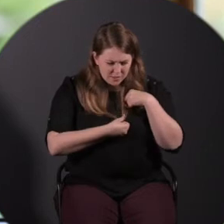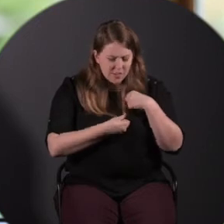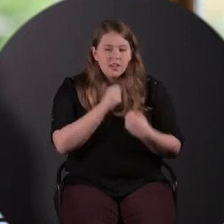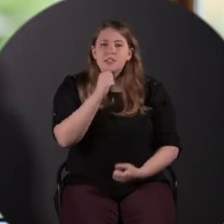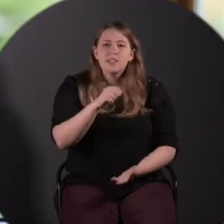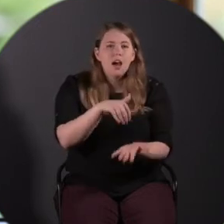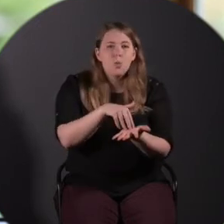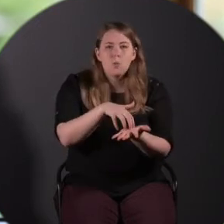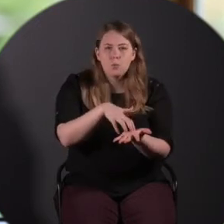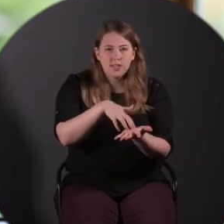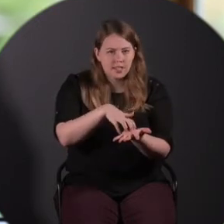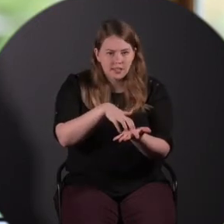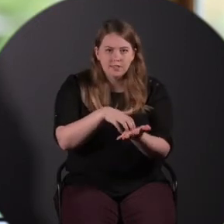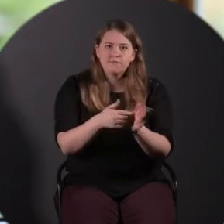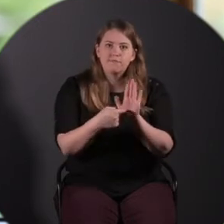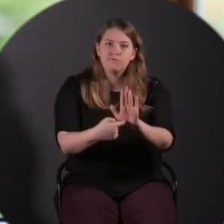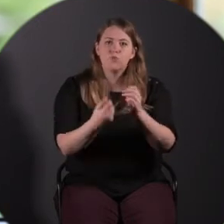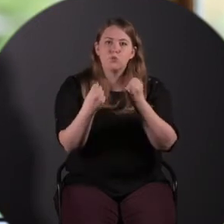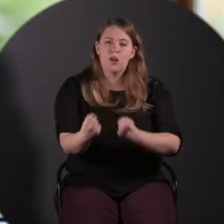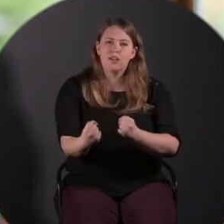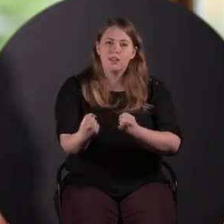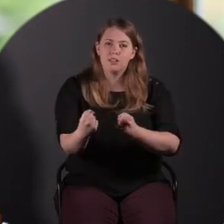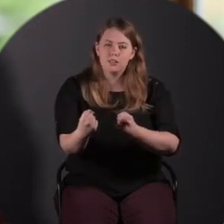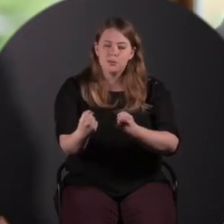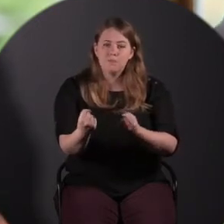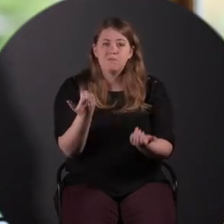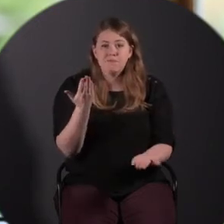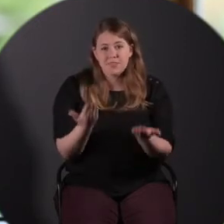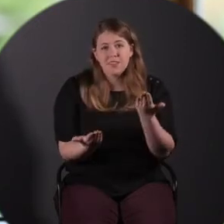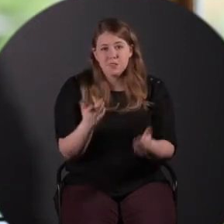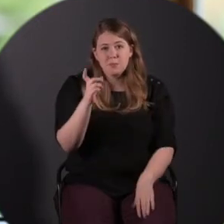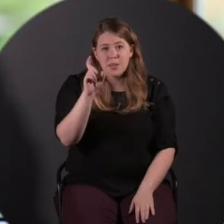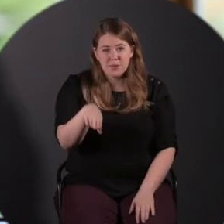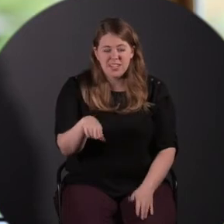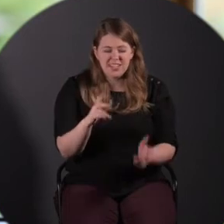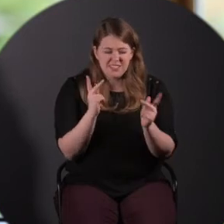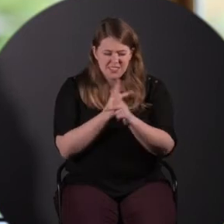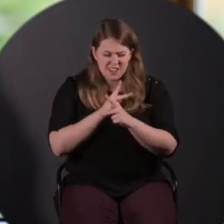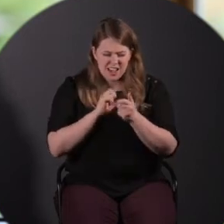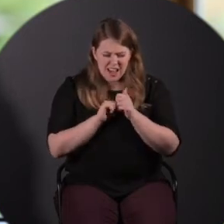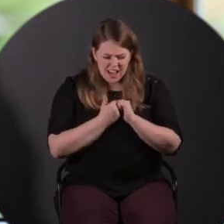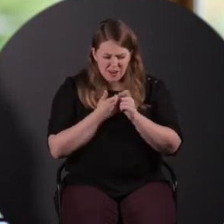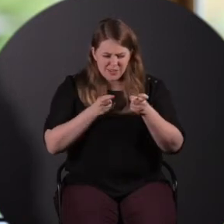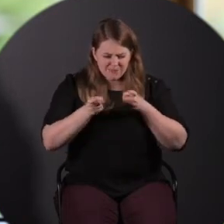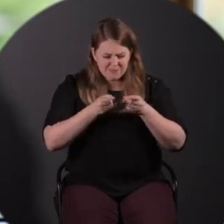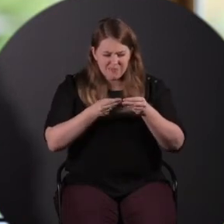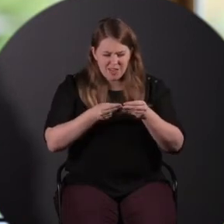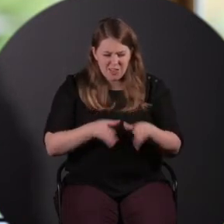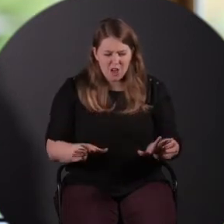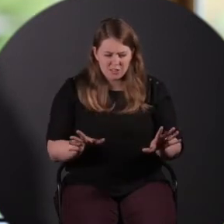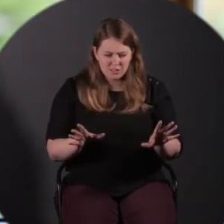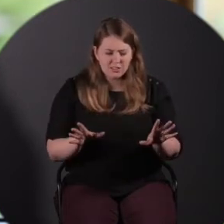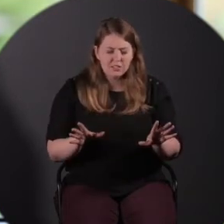weakness. It shows strength. So maybe you need to figure out how to deal with the loss. But friends, we need